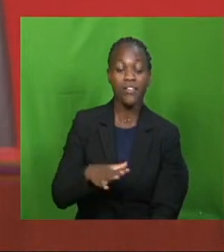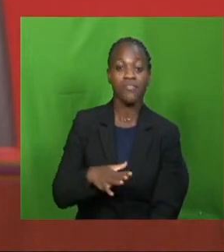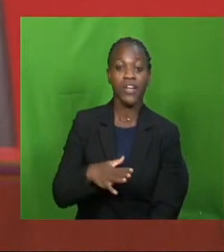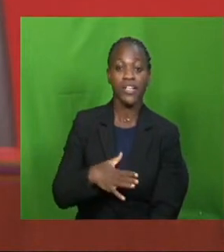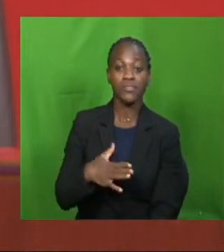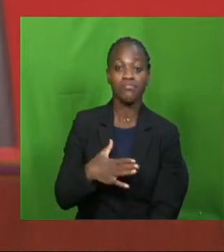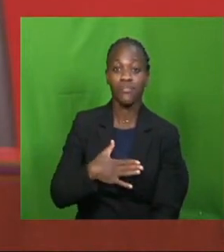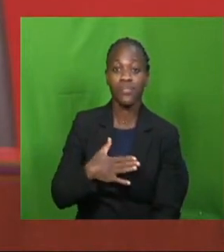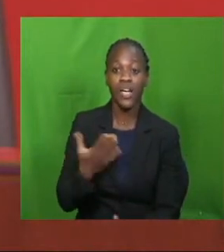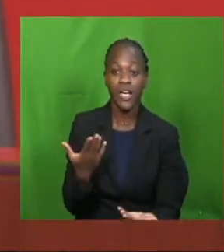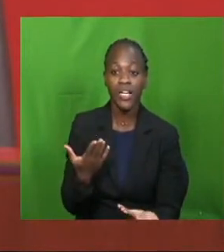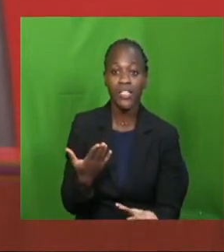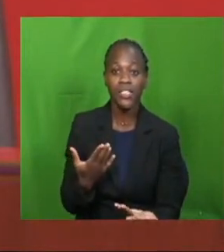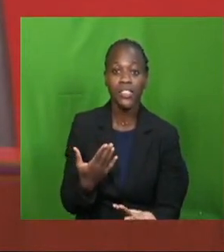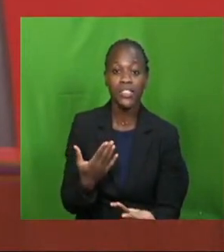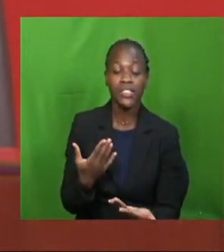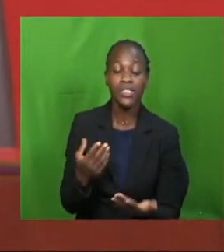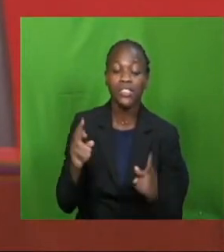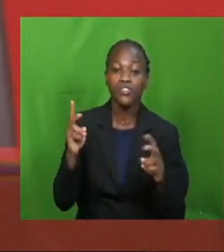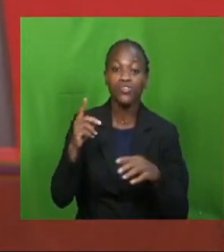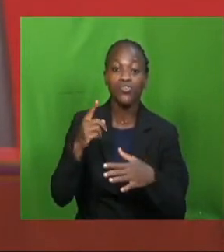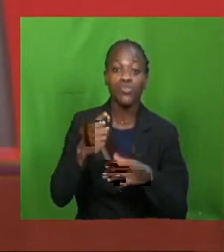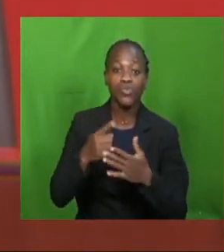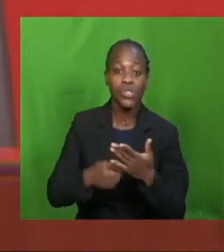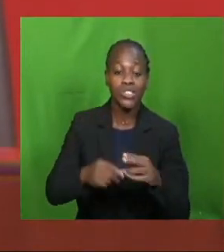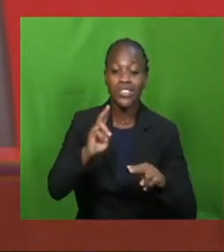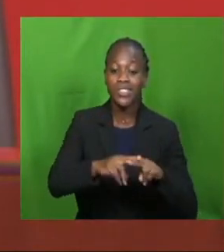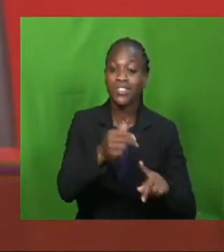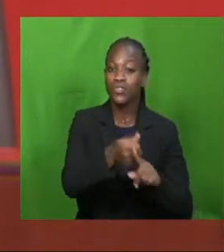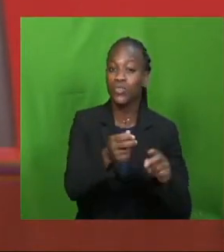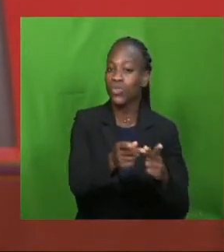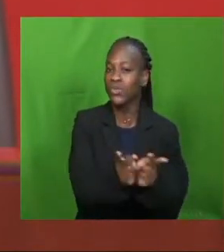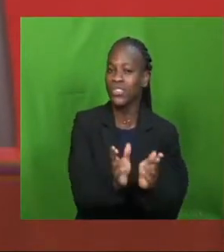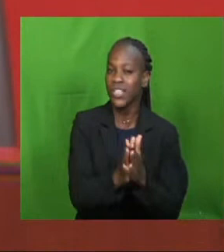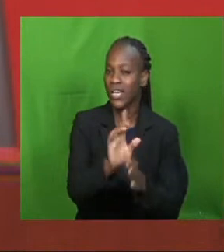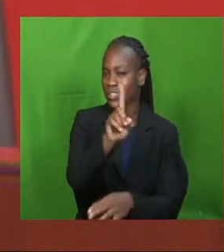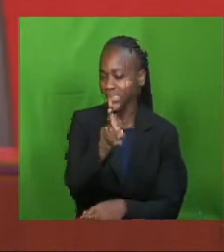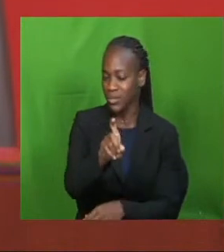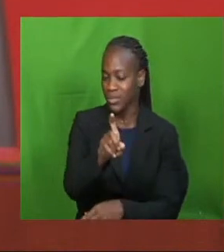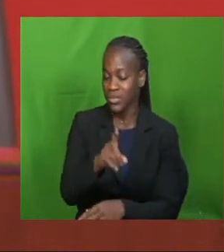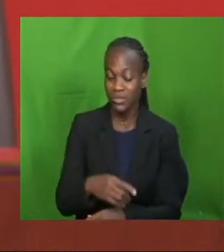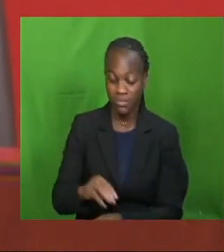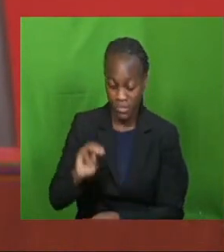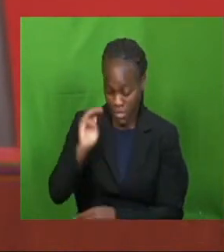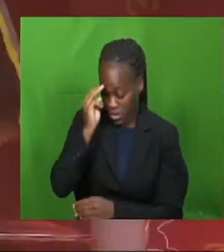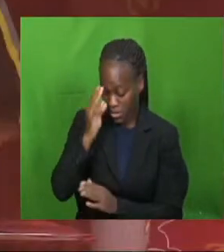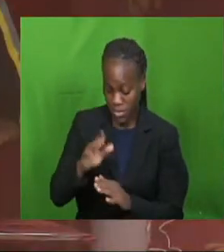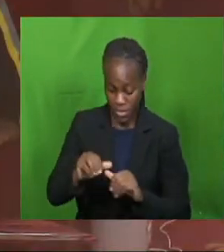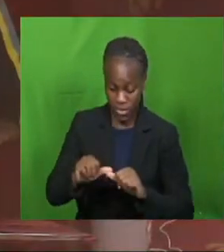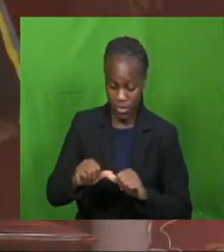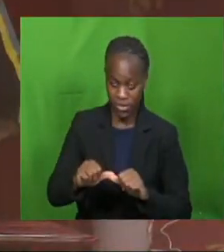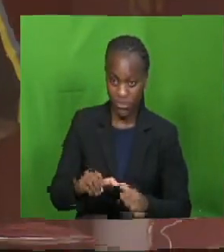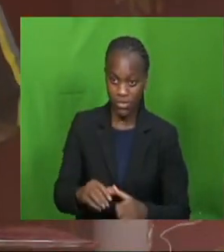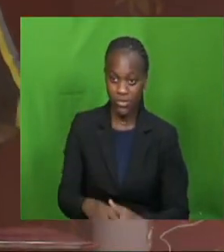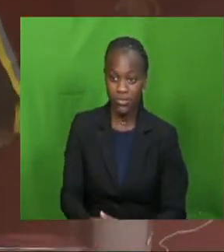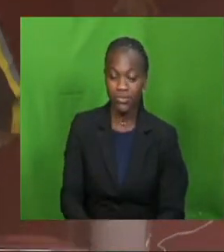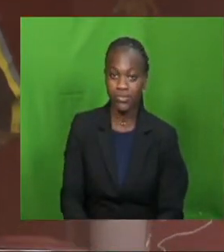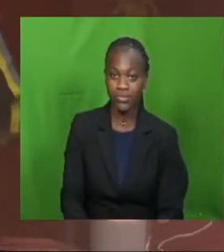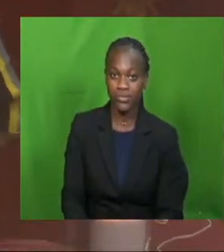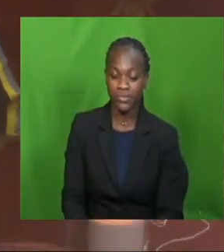that he should be on. He should ask the question from his seat. Very well. Yes, Minister, let's hear you.